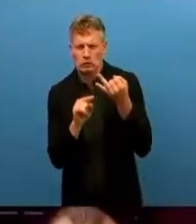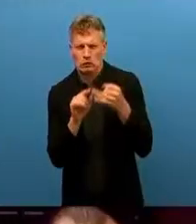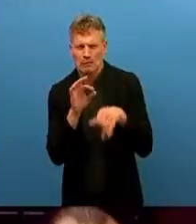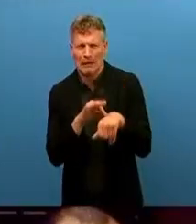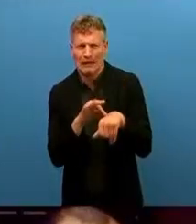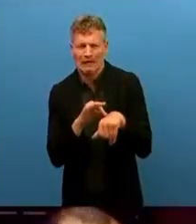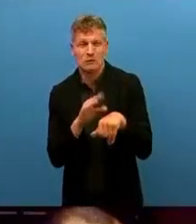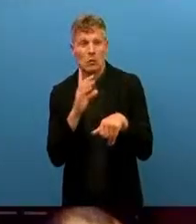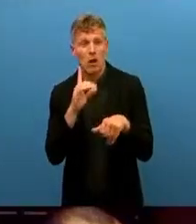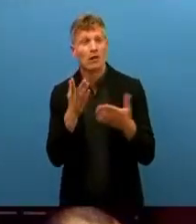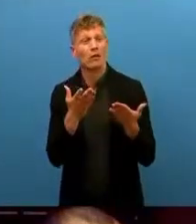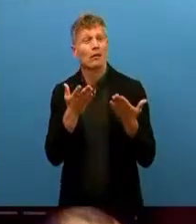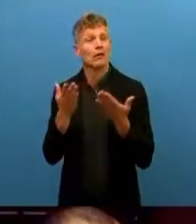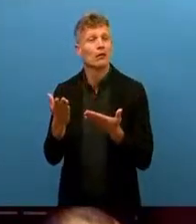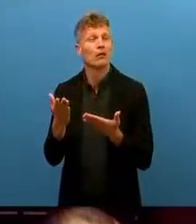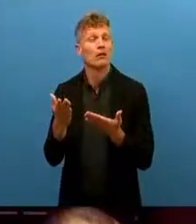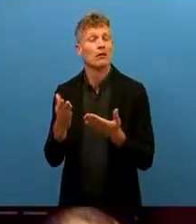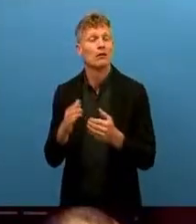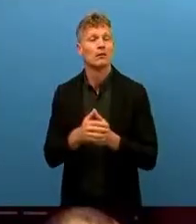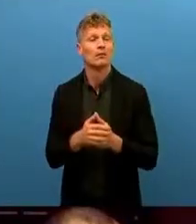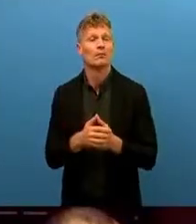a joint statement from